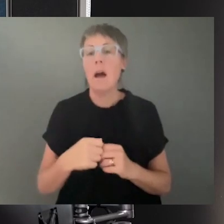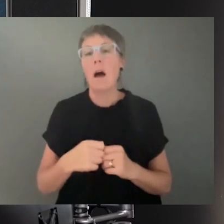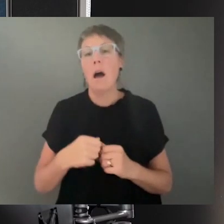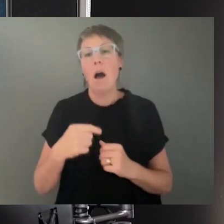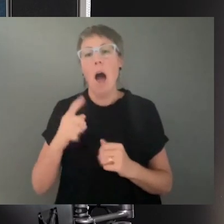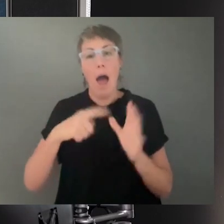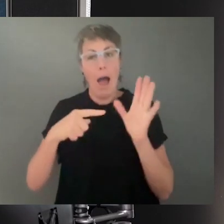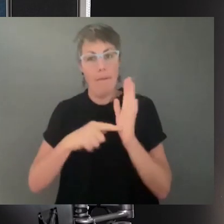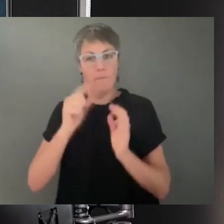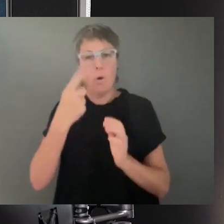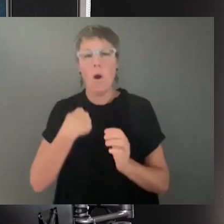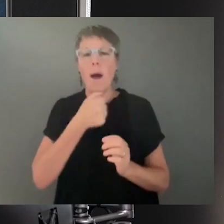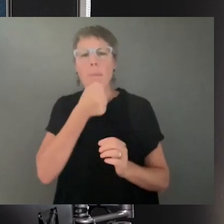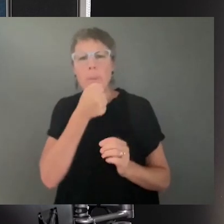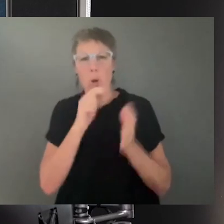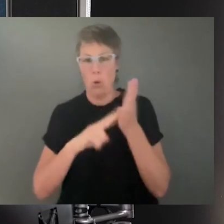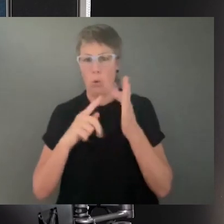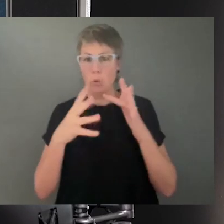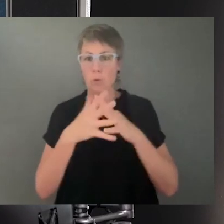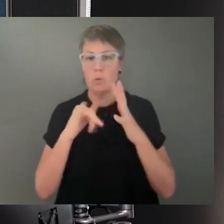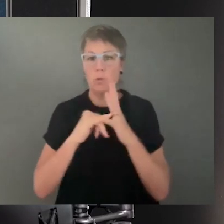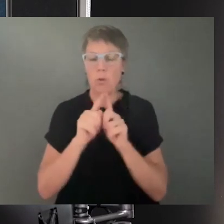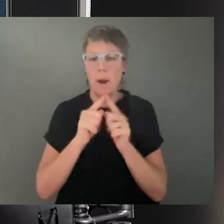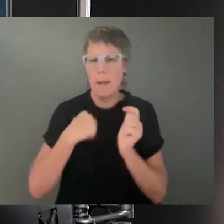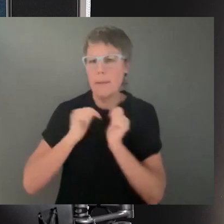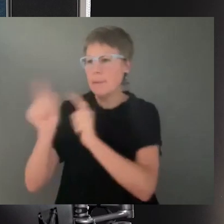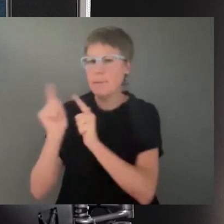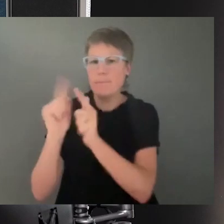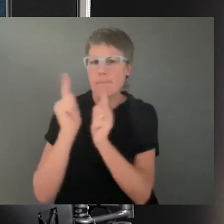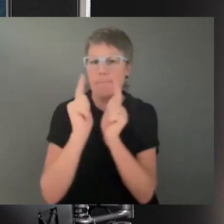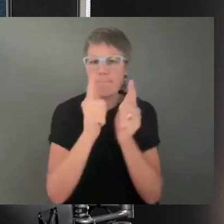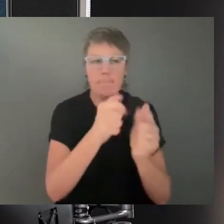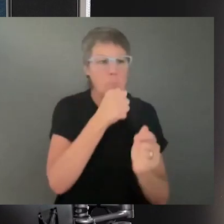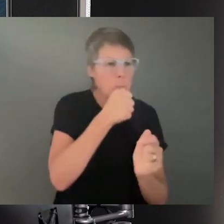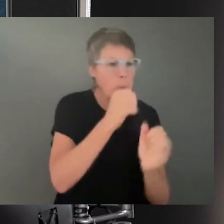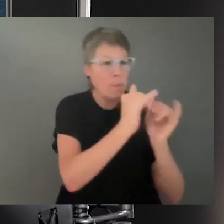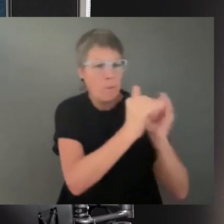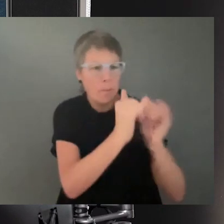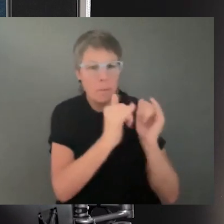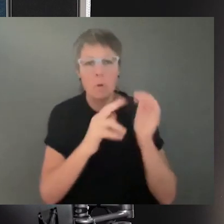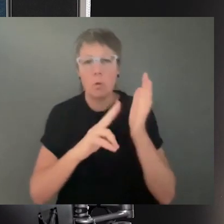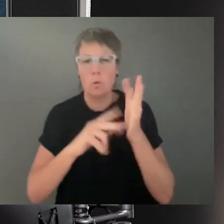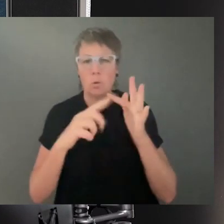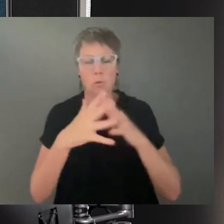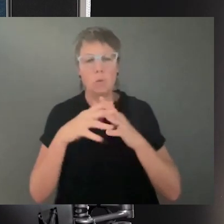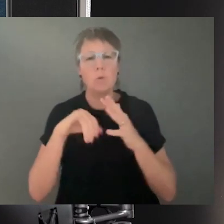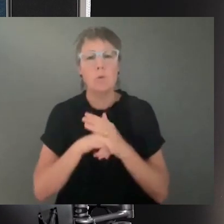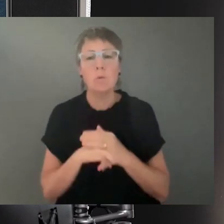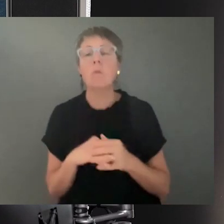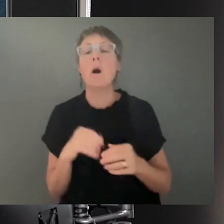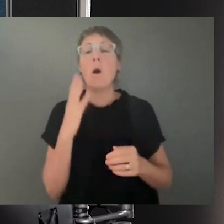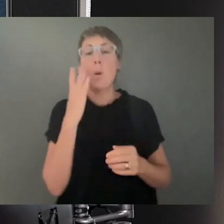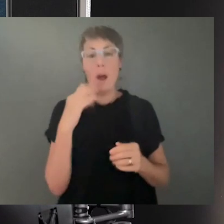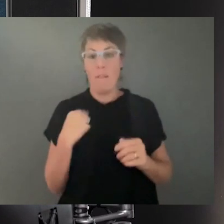And initially I was a reporter and would obviously go out on the road and file stories, and things have really